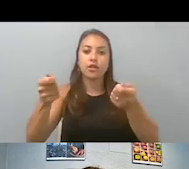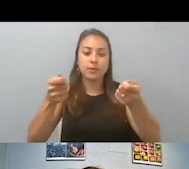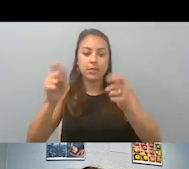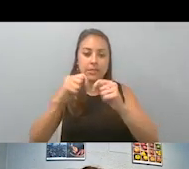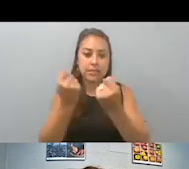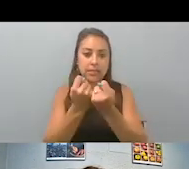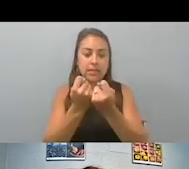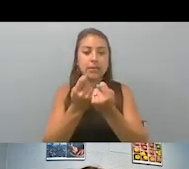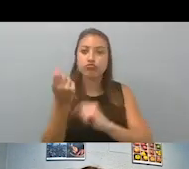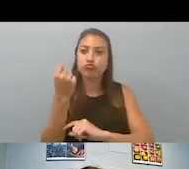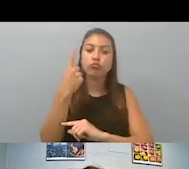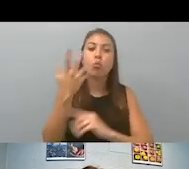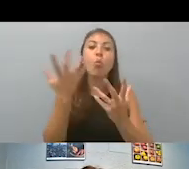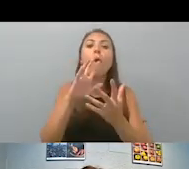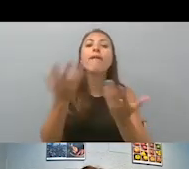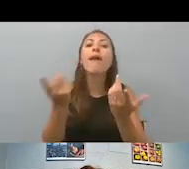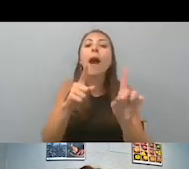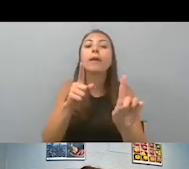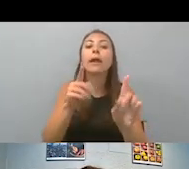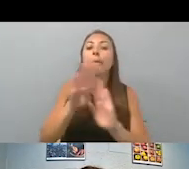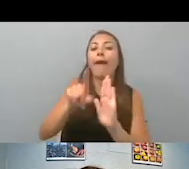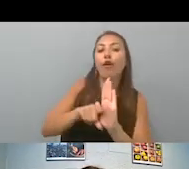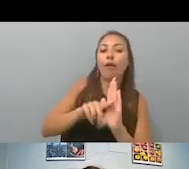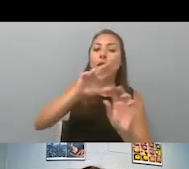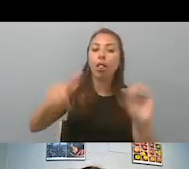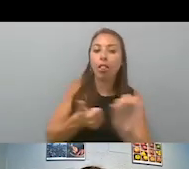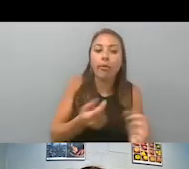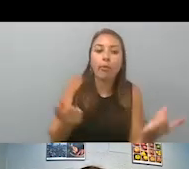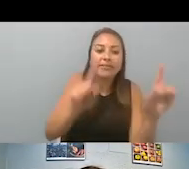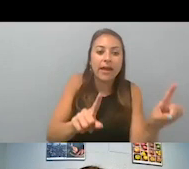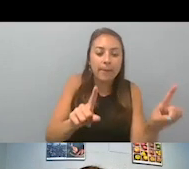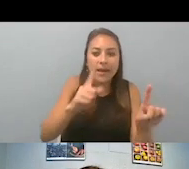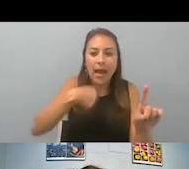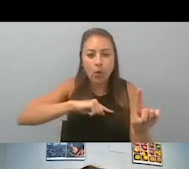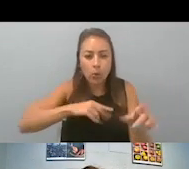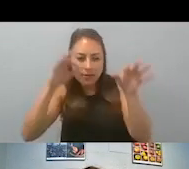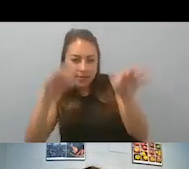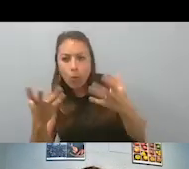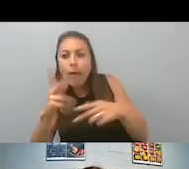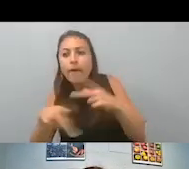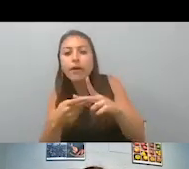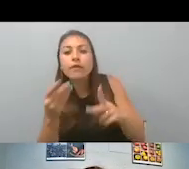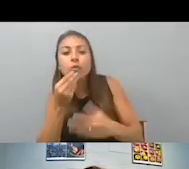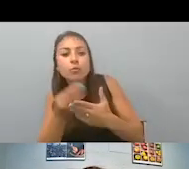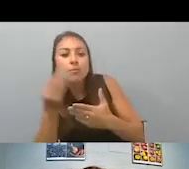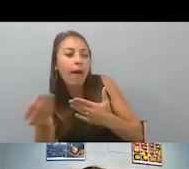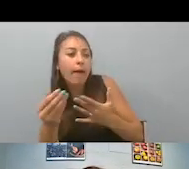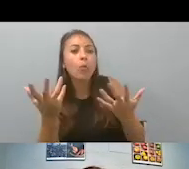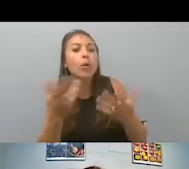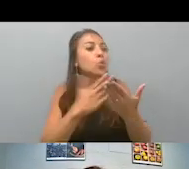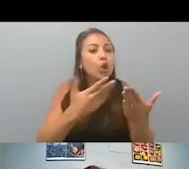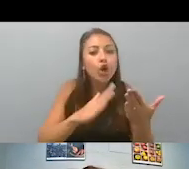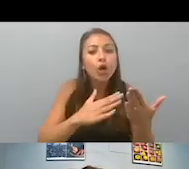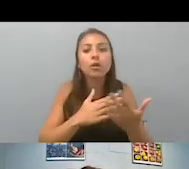to understand exactly what's going behind the scenes. How do we make decisions about purchasing? How do we make decisions about what goes